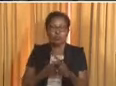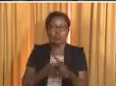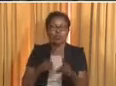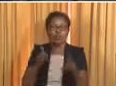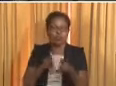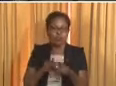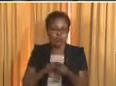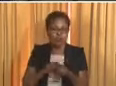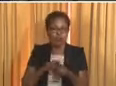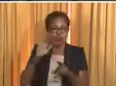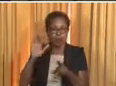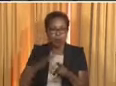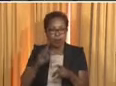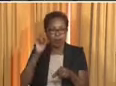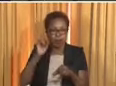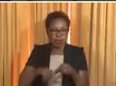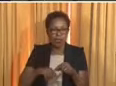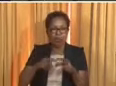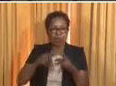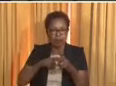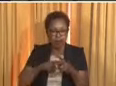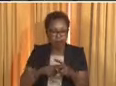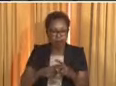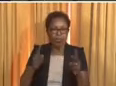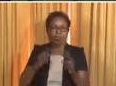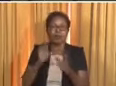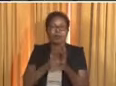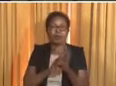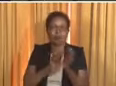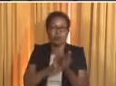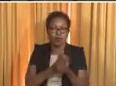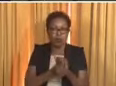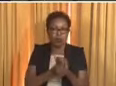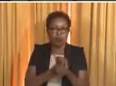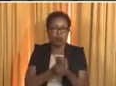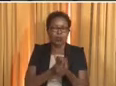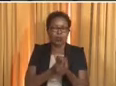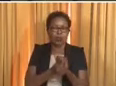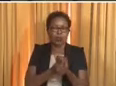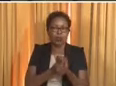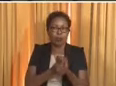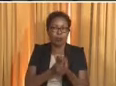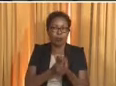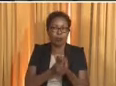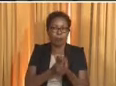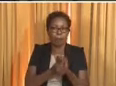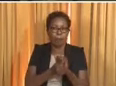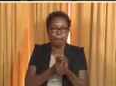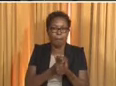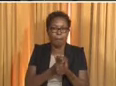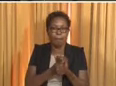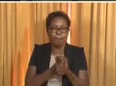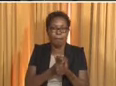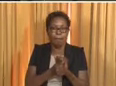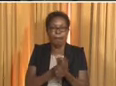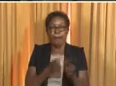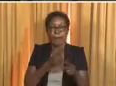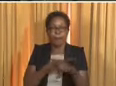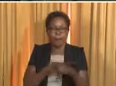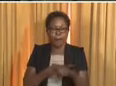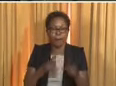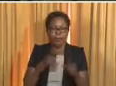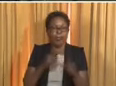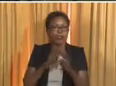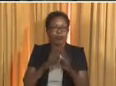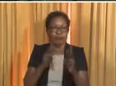initiate constitutional changes, the Superior Courts also found that state organs similarly cannot initiate such changes. However, it is important